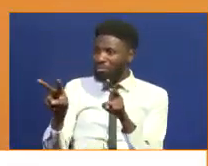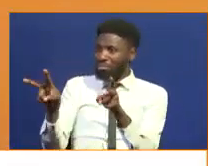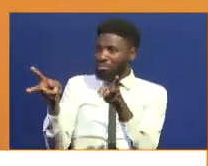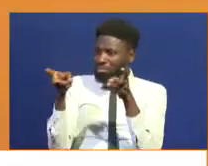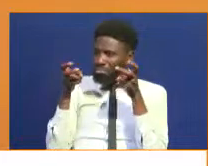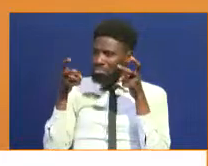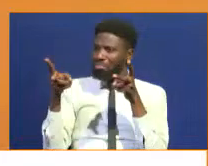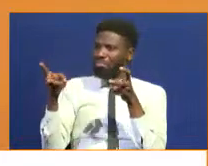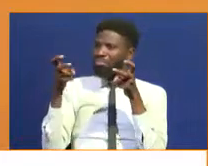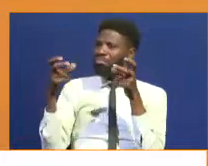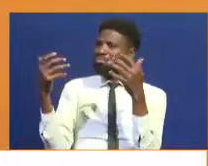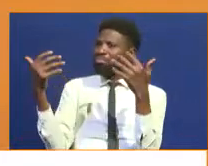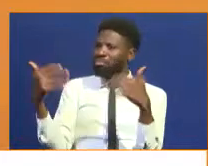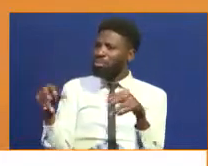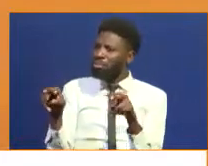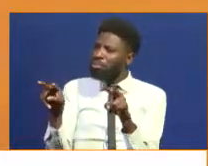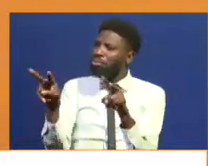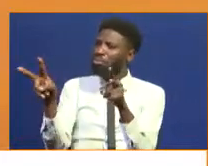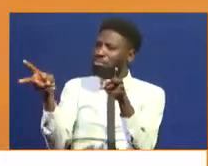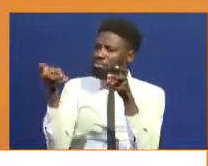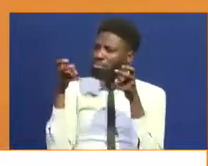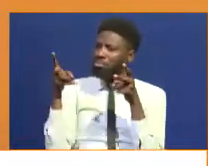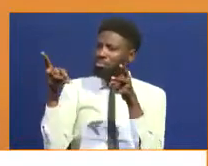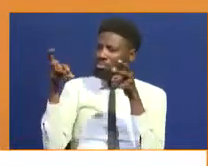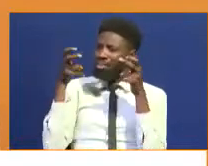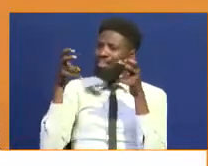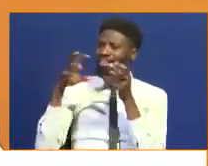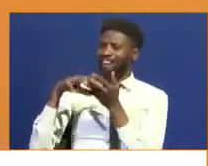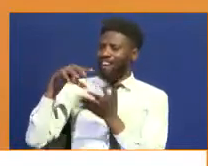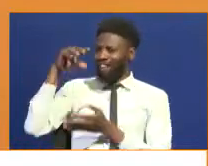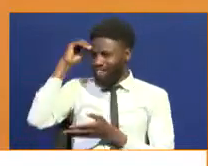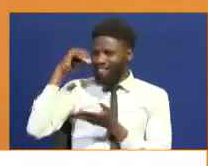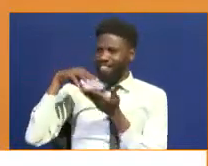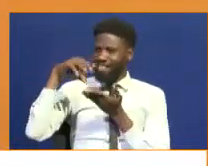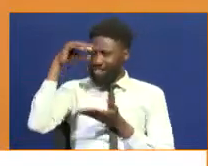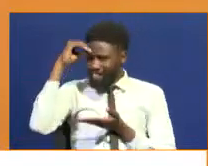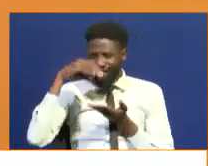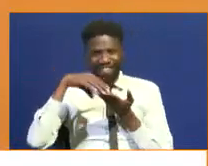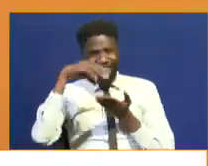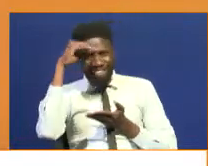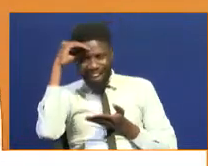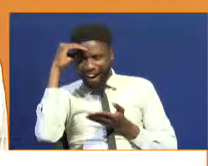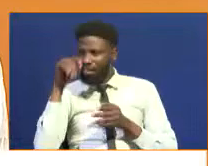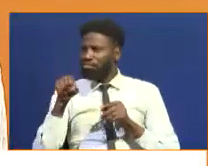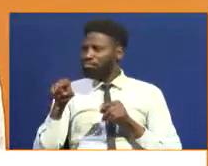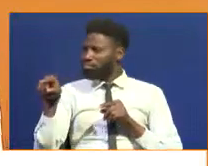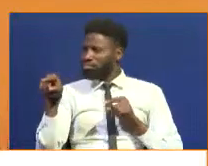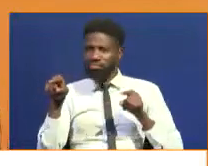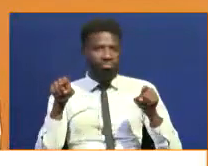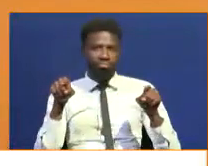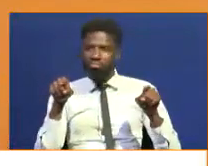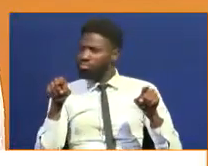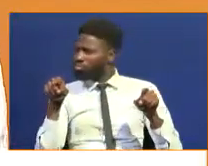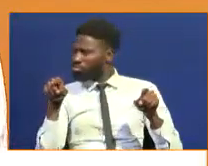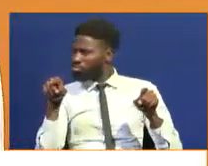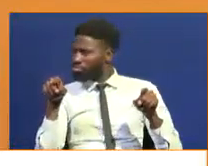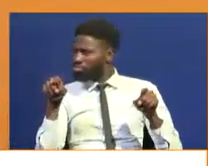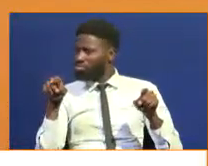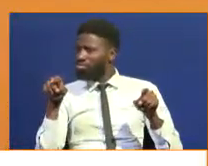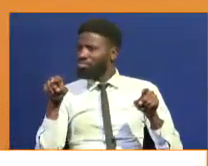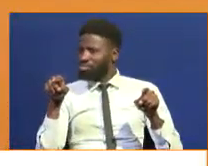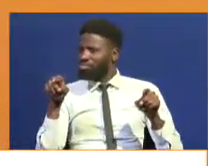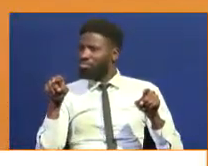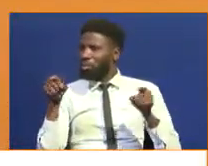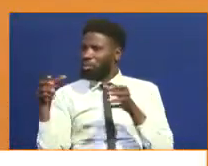also really look at having look at the different constituencies